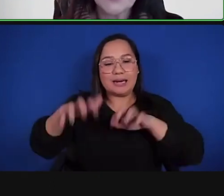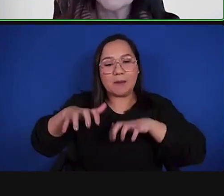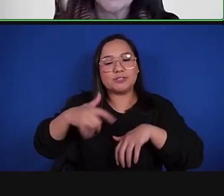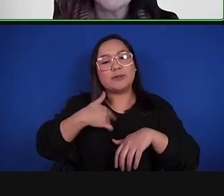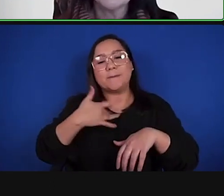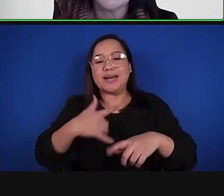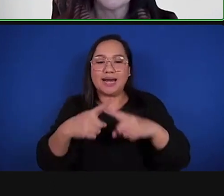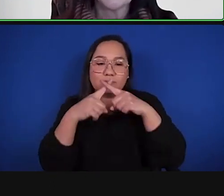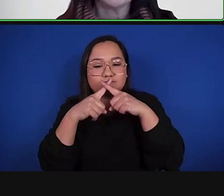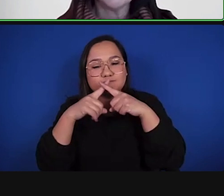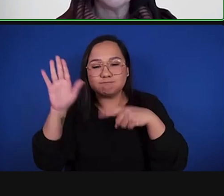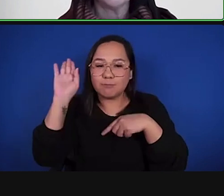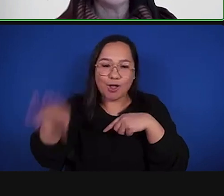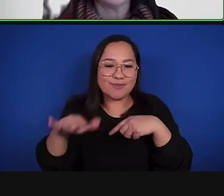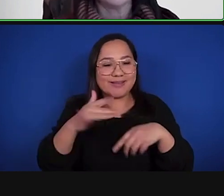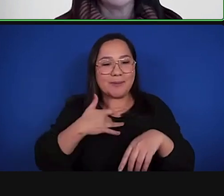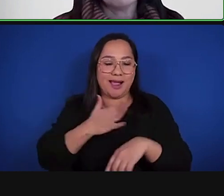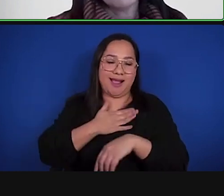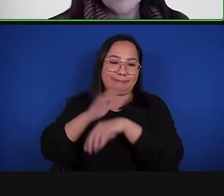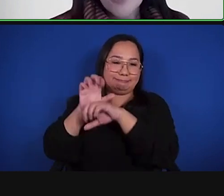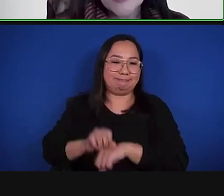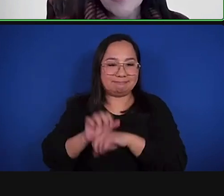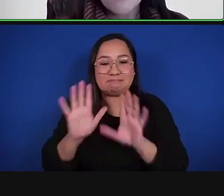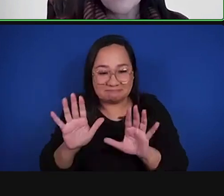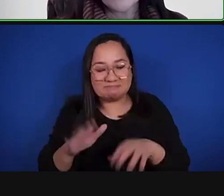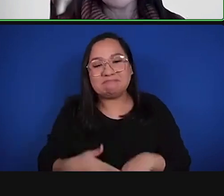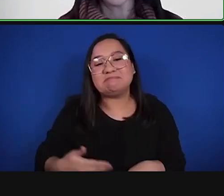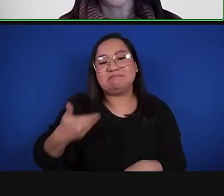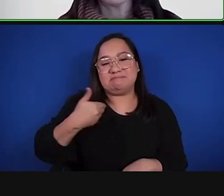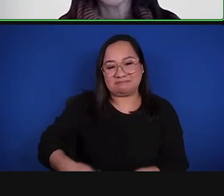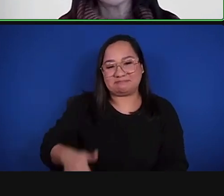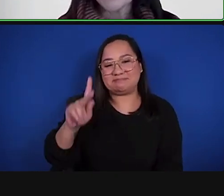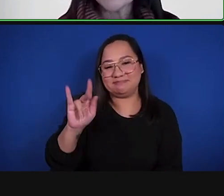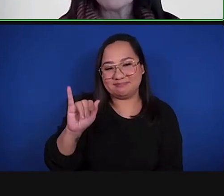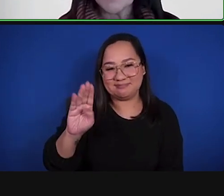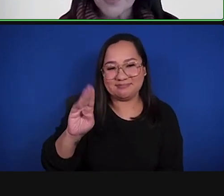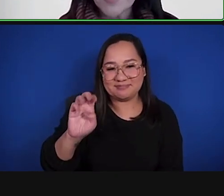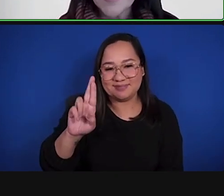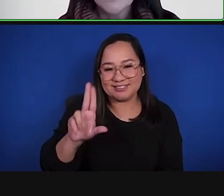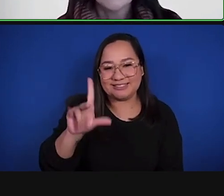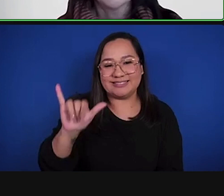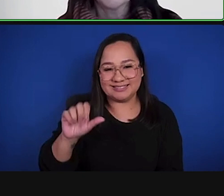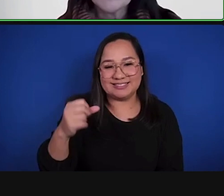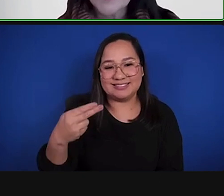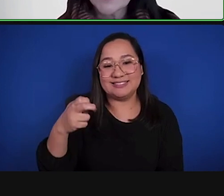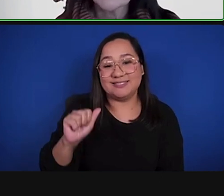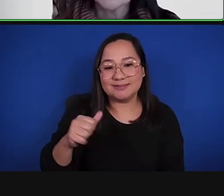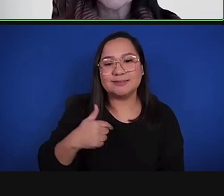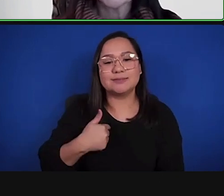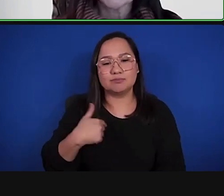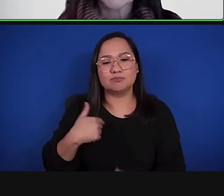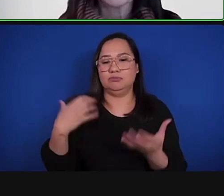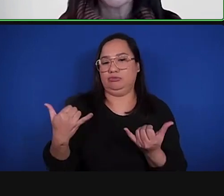is Kimberly Shea. I am the current chair of the Global Alliance. I'm also a founding member. The Global